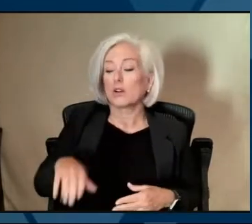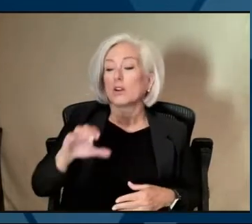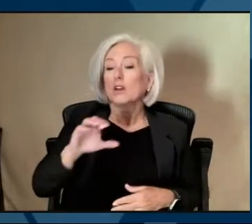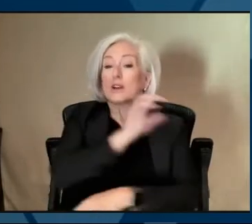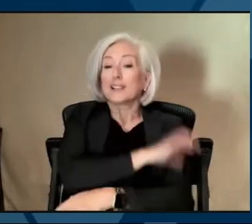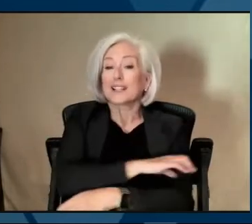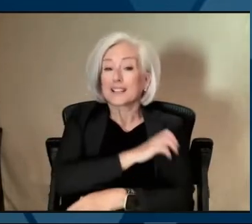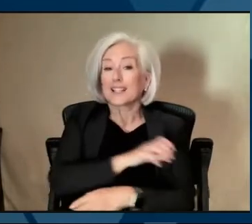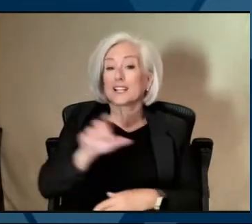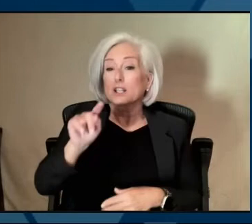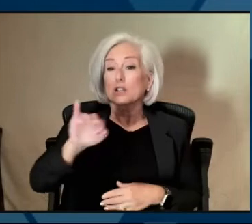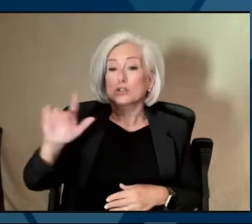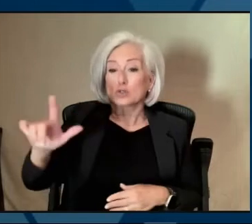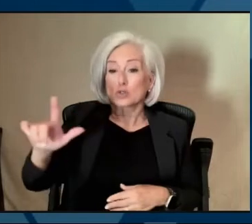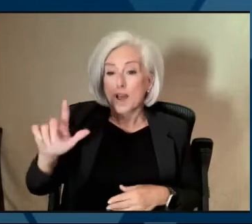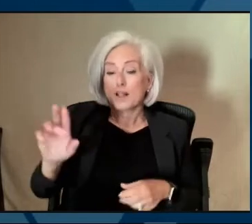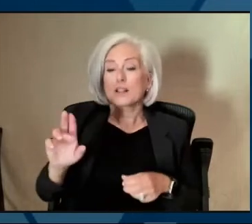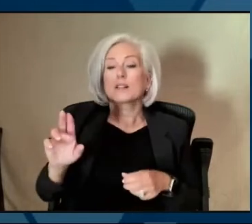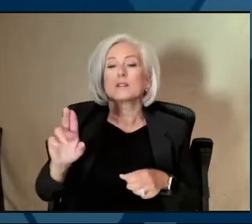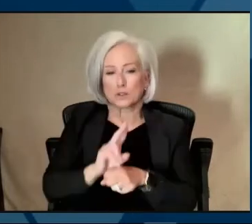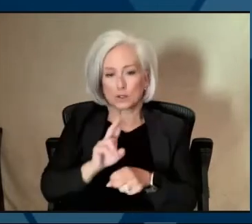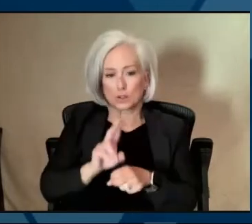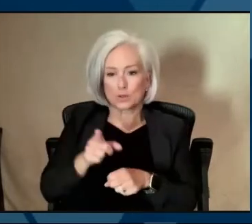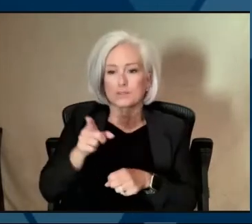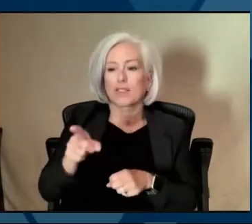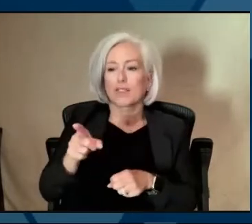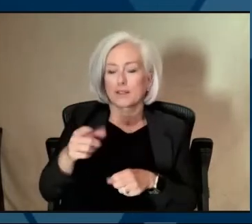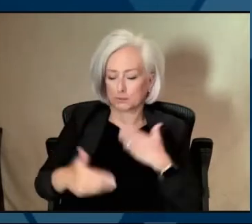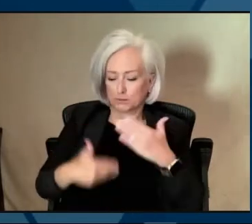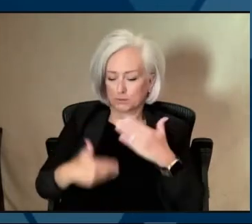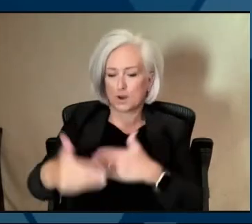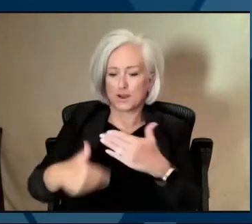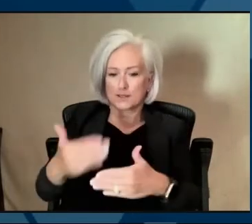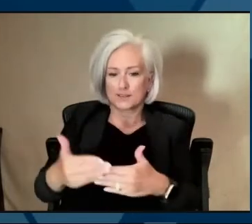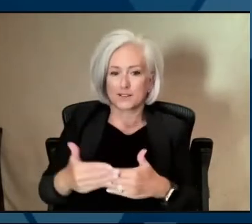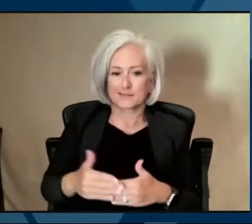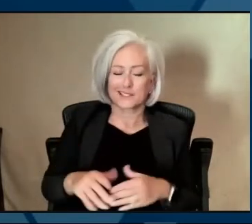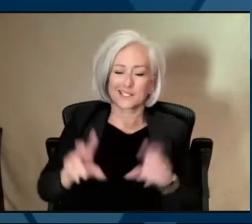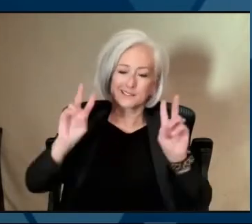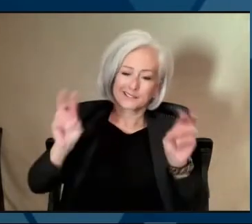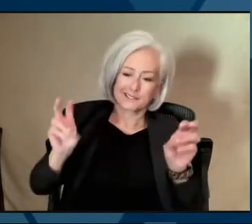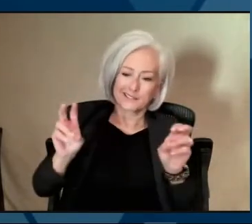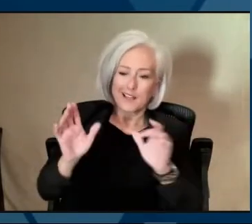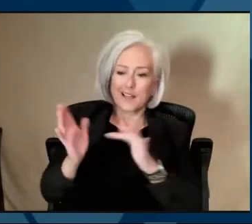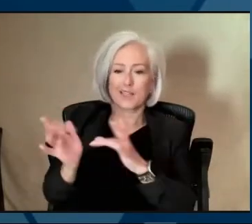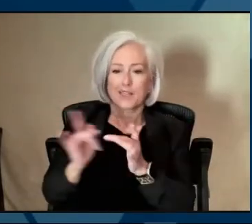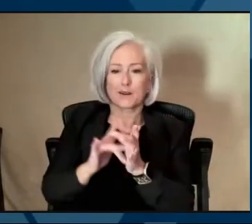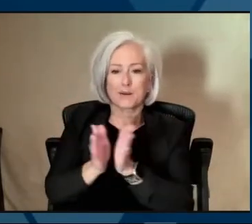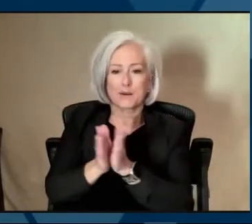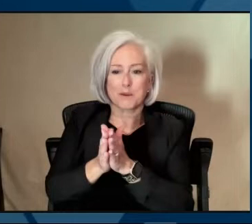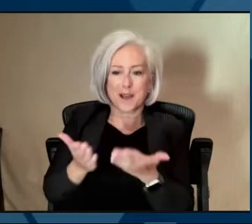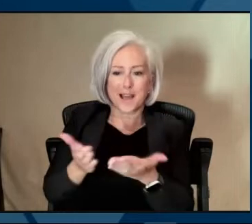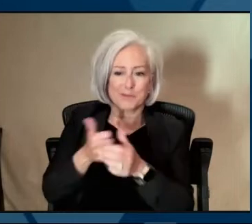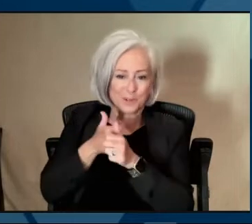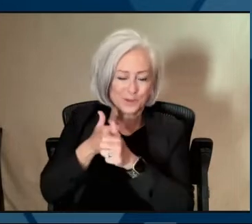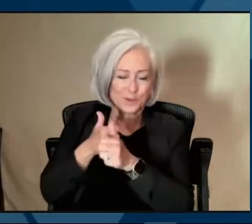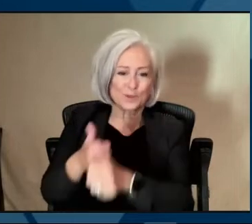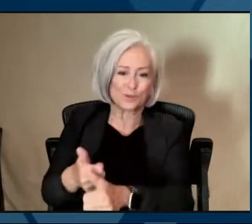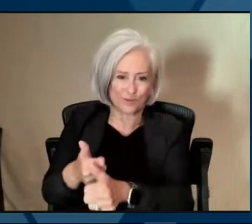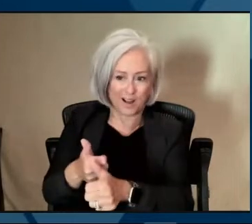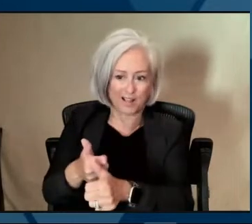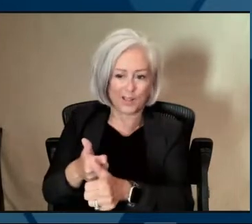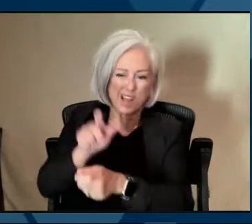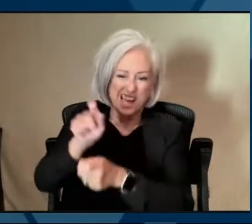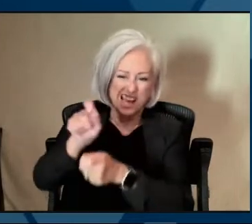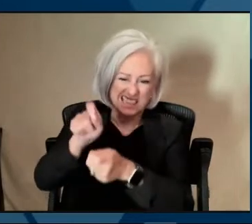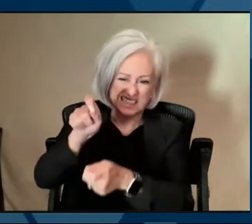trial protocol. I tell my research coordinators, it's your Bible. It's what you follow, and you follow it to the letter in